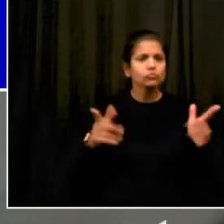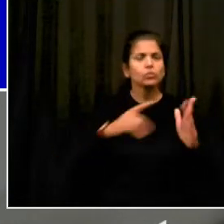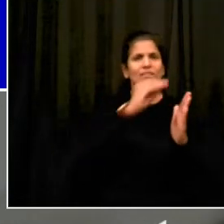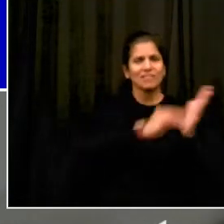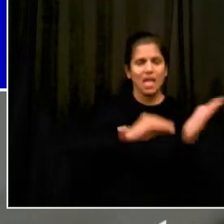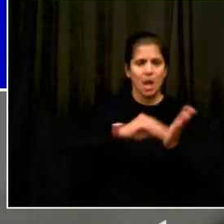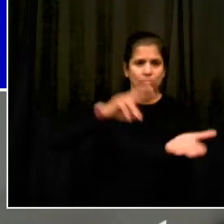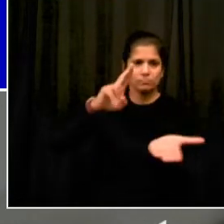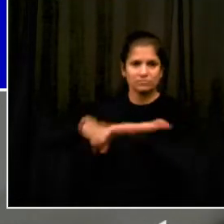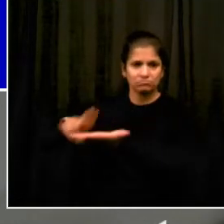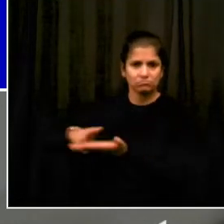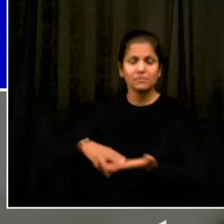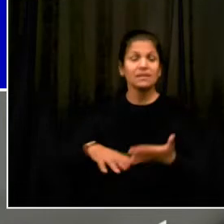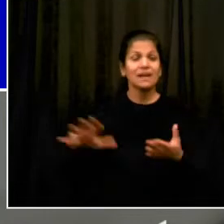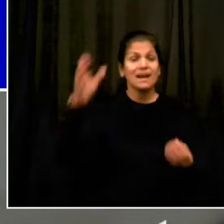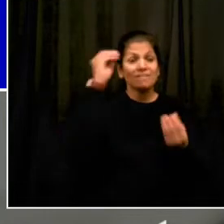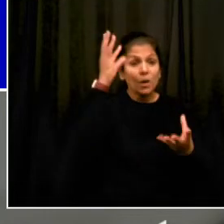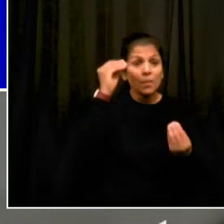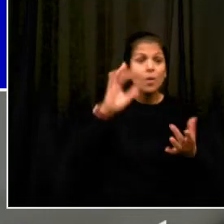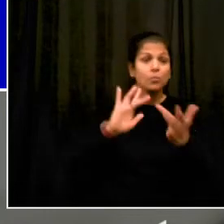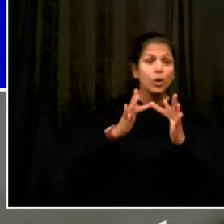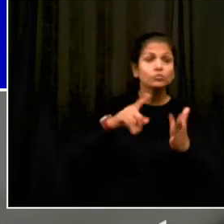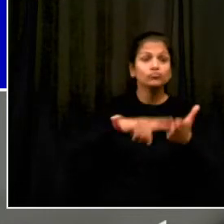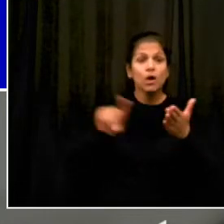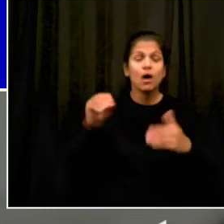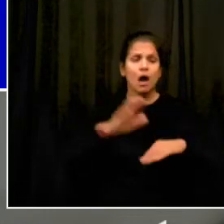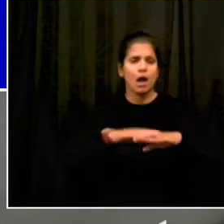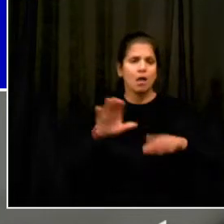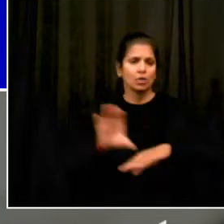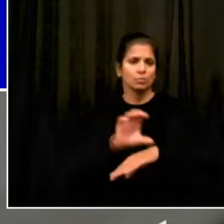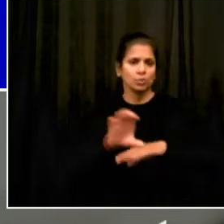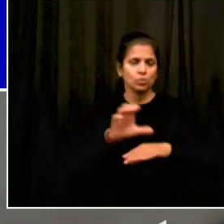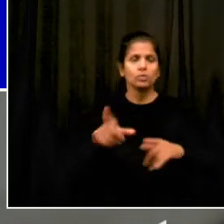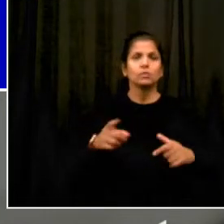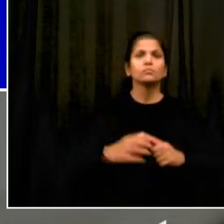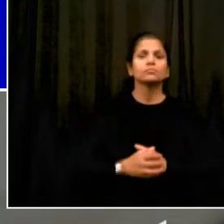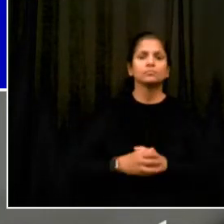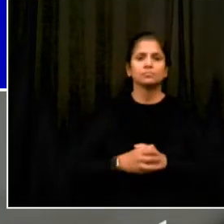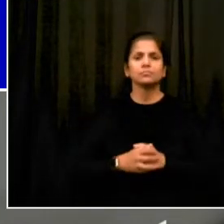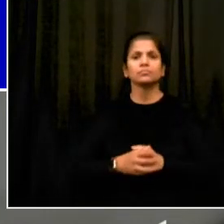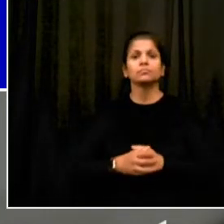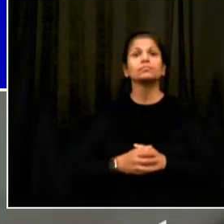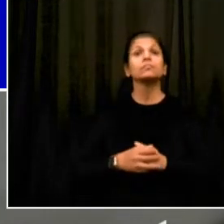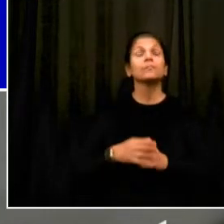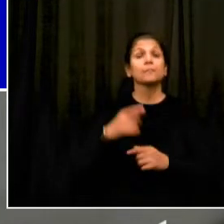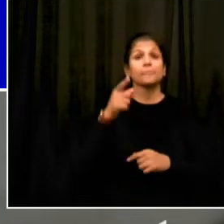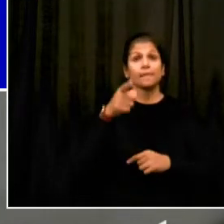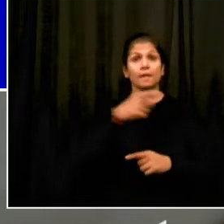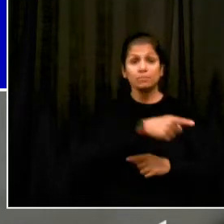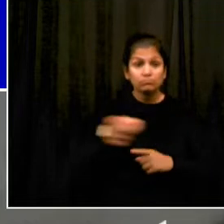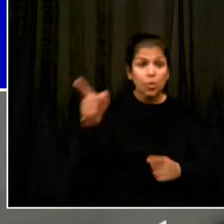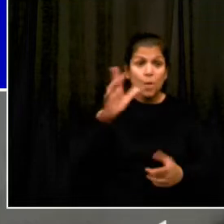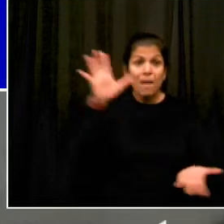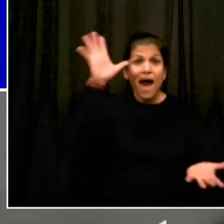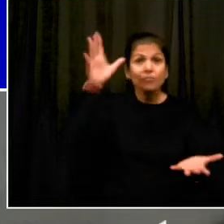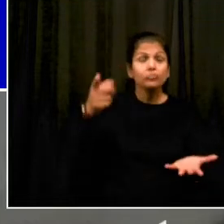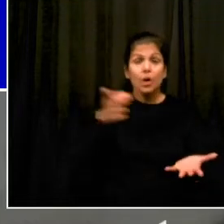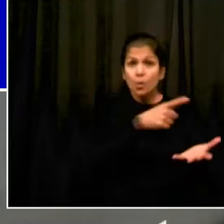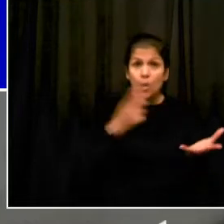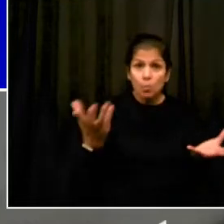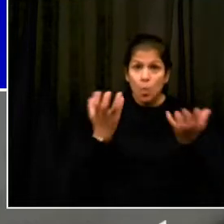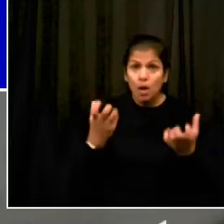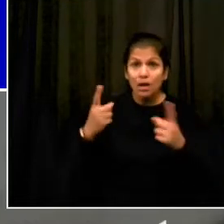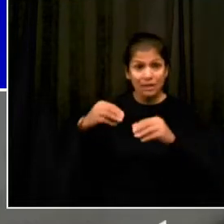that really wants your kid back in school and you already were in blended learning or you signed up during the opt-in period, here's what you need to do. You have to go